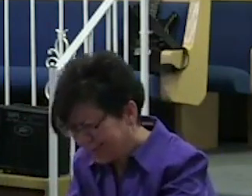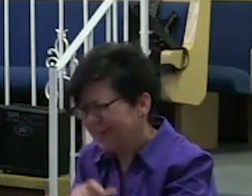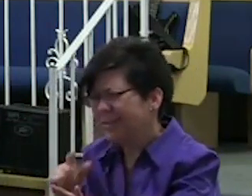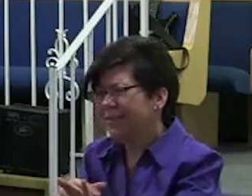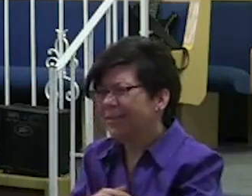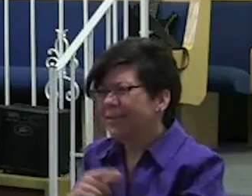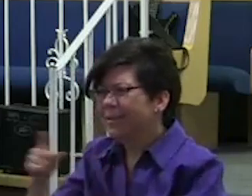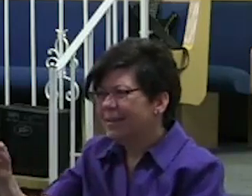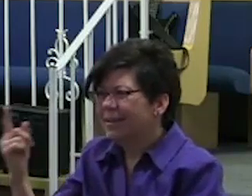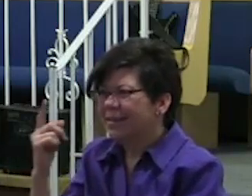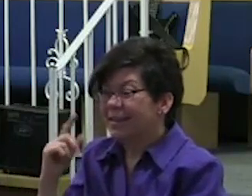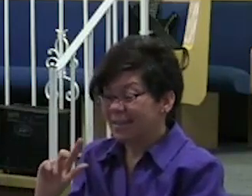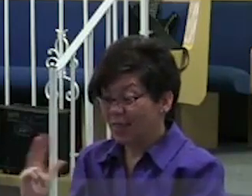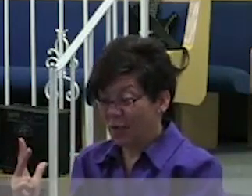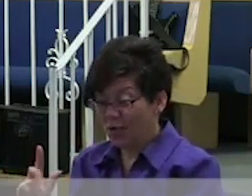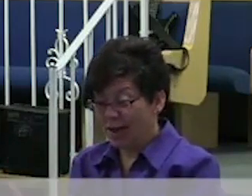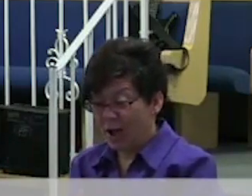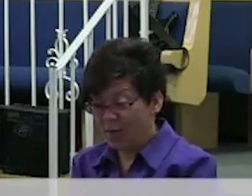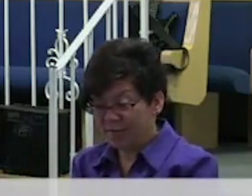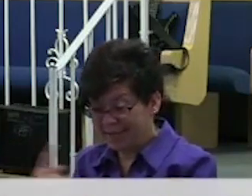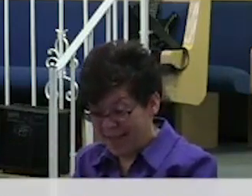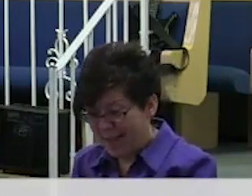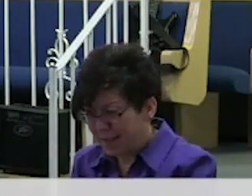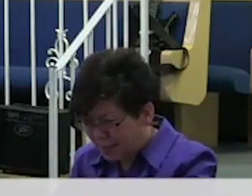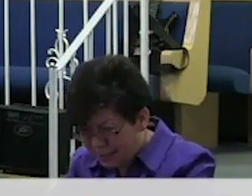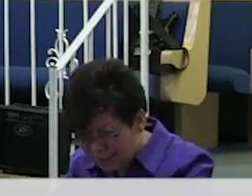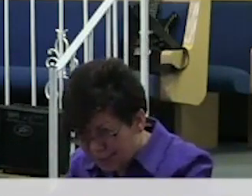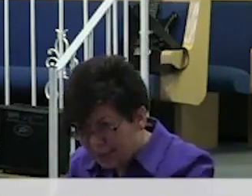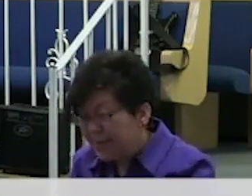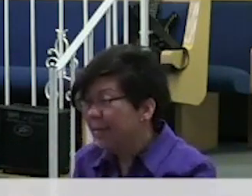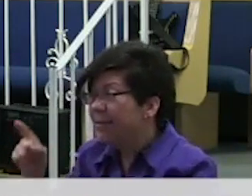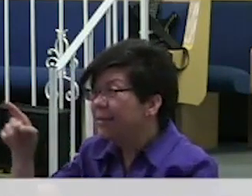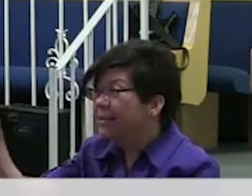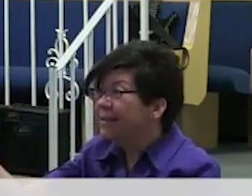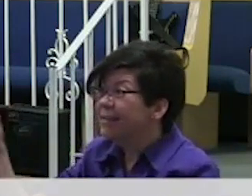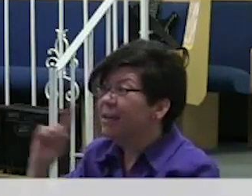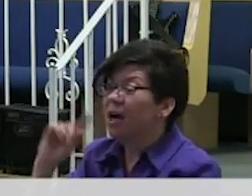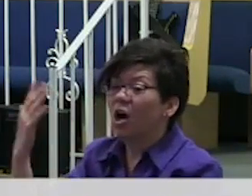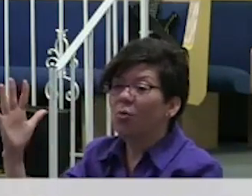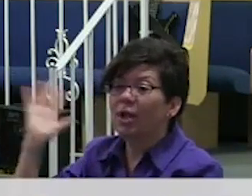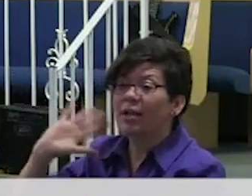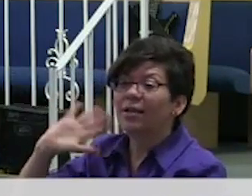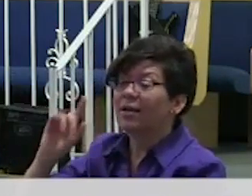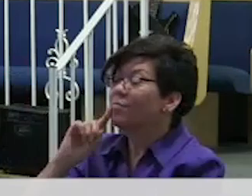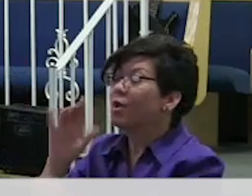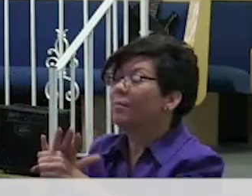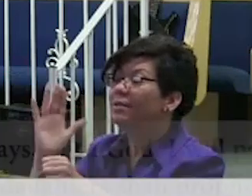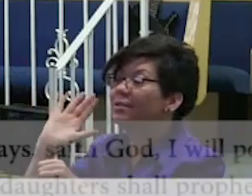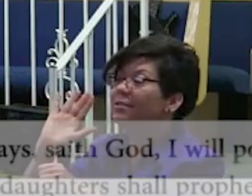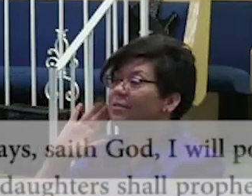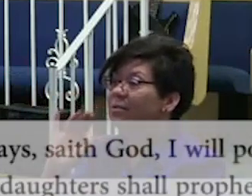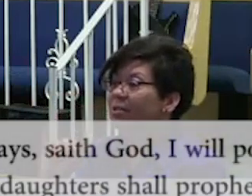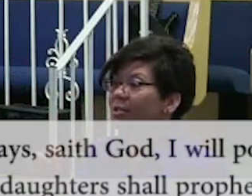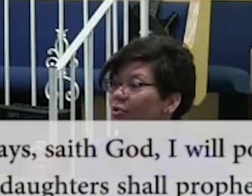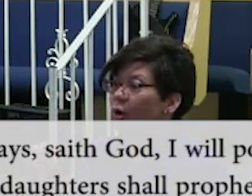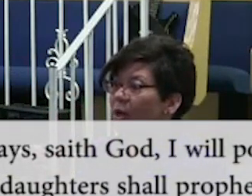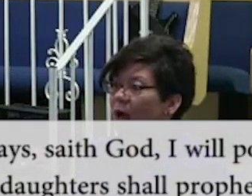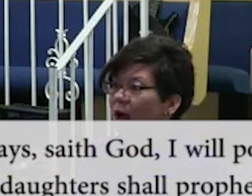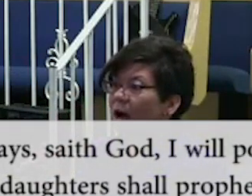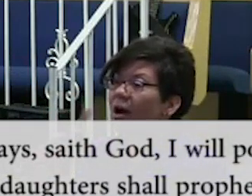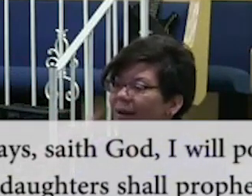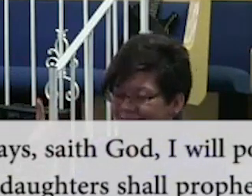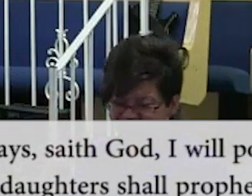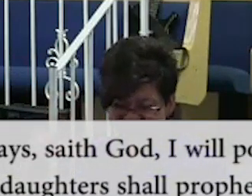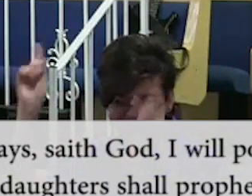seeing it is but the third hour of the day. But this is that which was spoken by the prophet Joel. And it